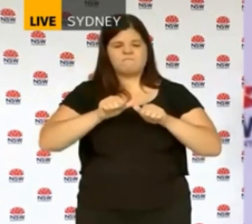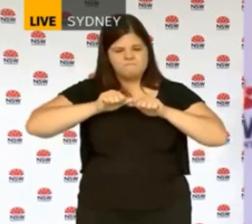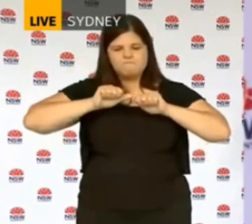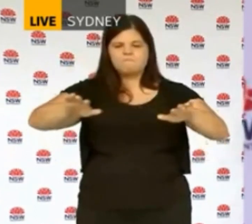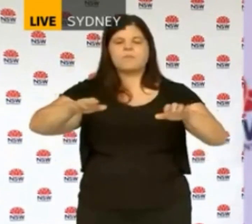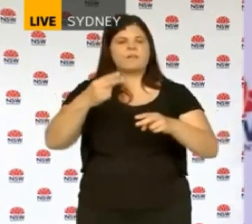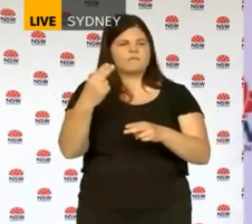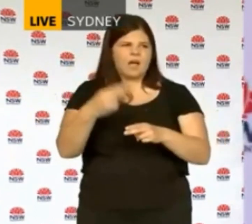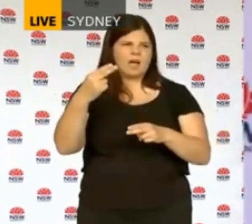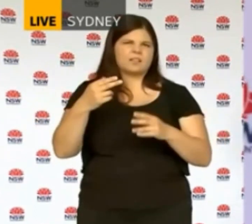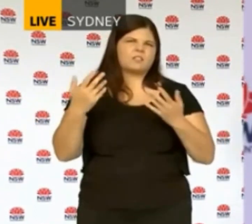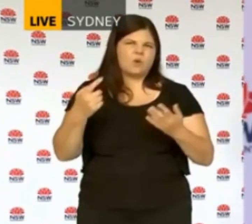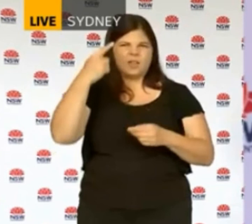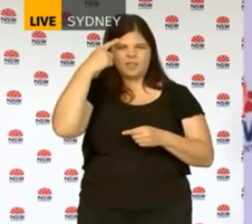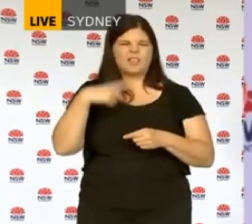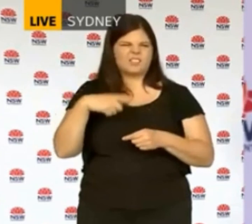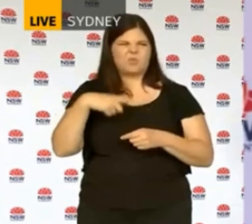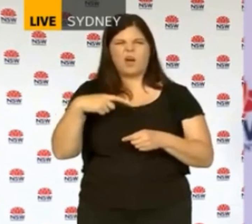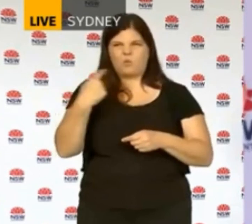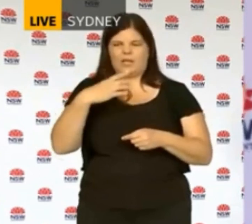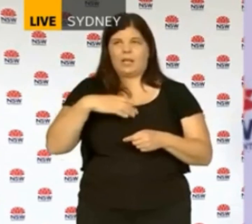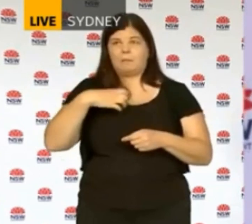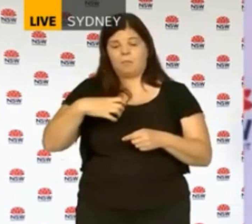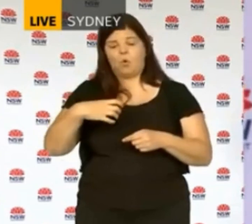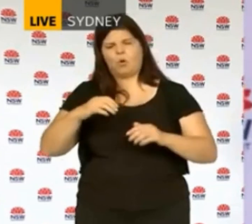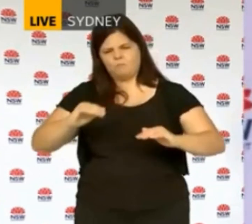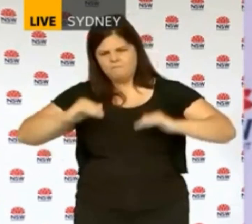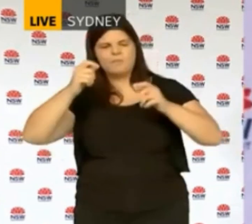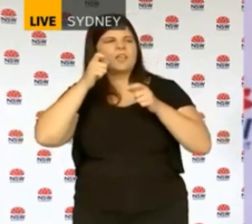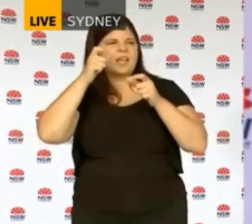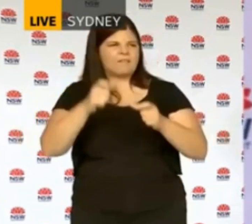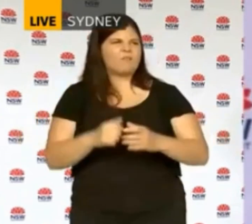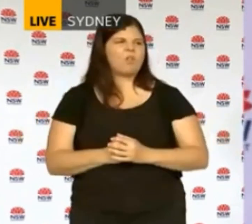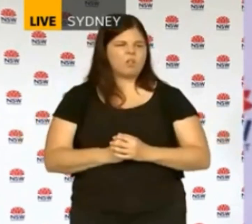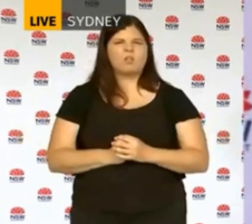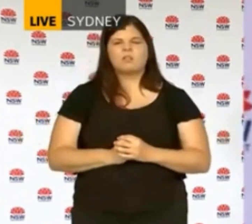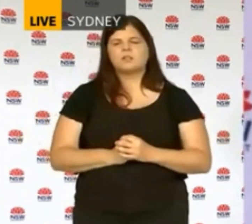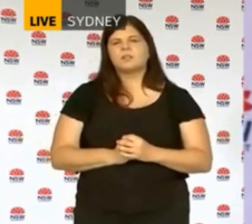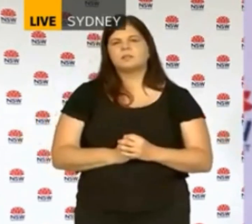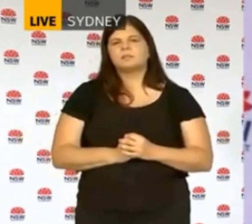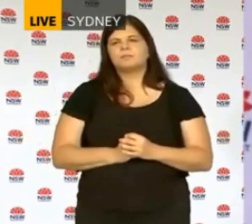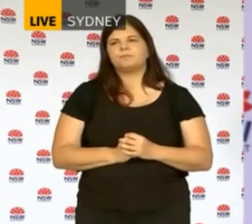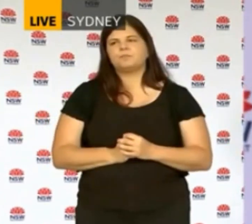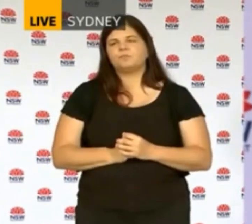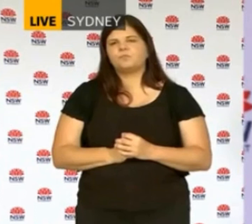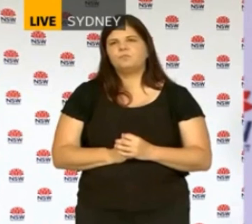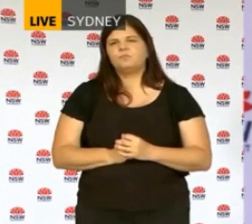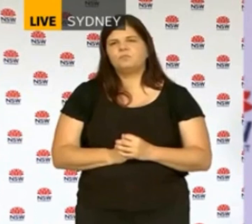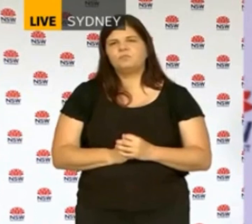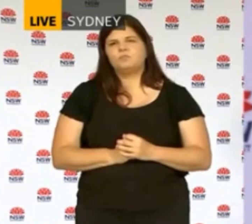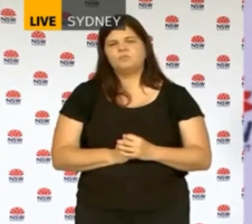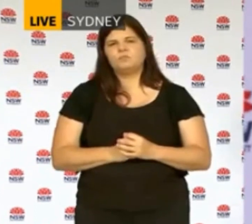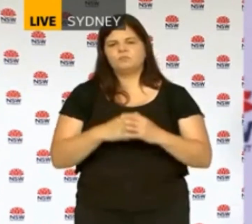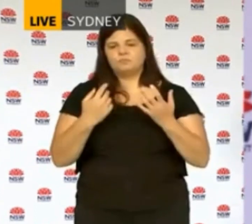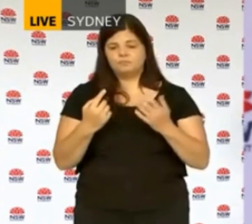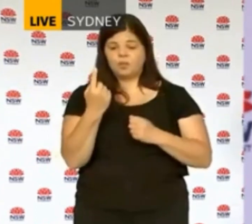I think we need to take a cautionary approach, and that's why we're also taking a cautionary approach. I would like to say that one of the challenges of just